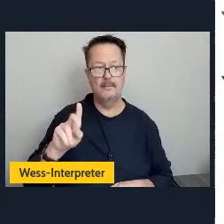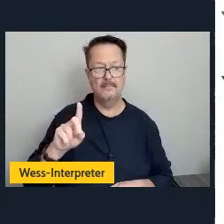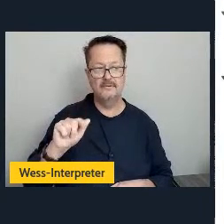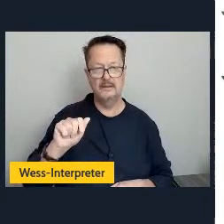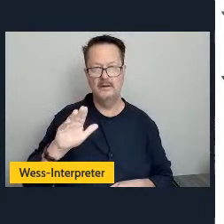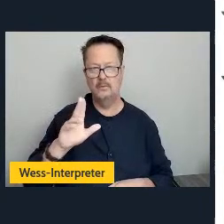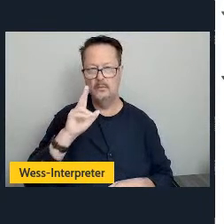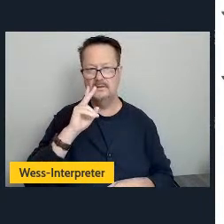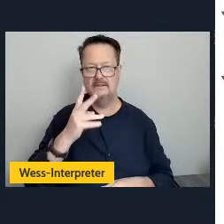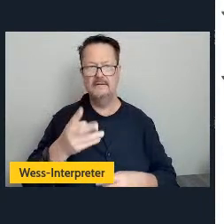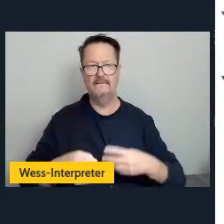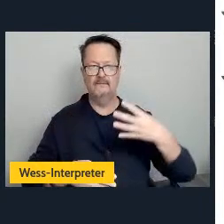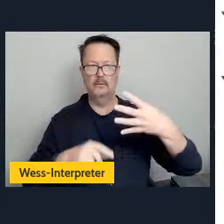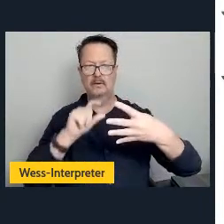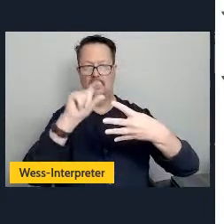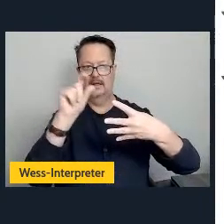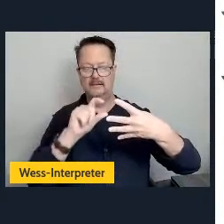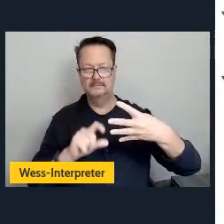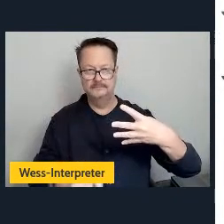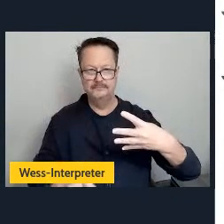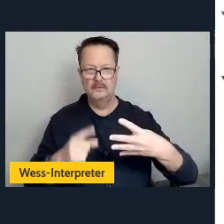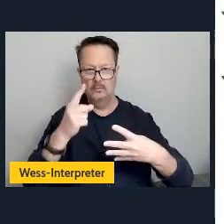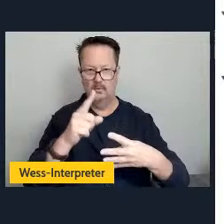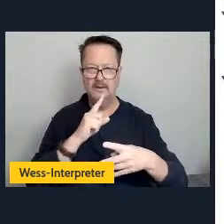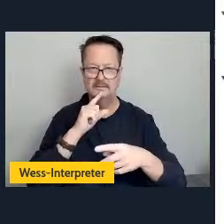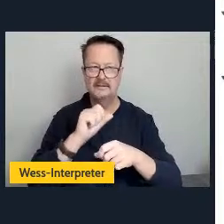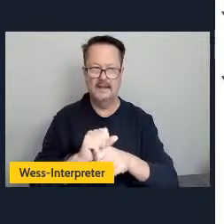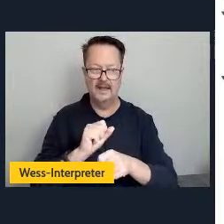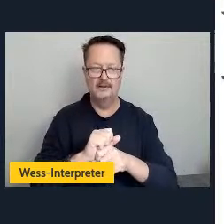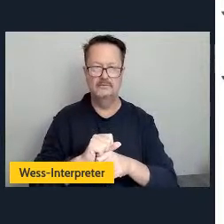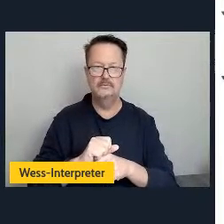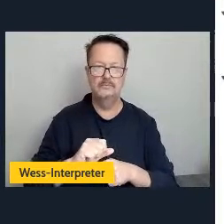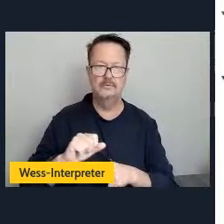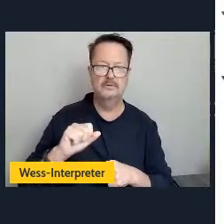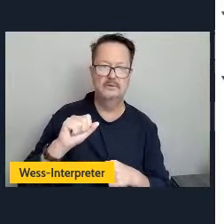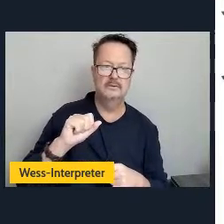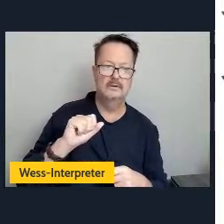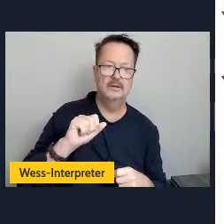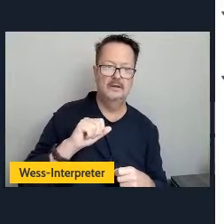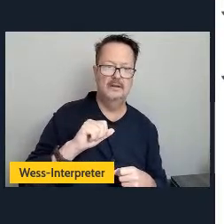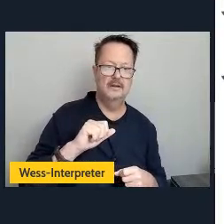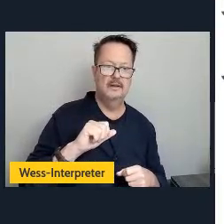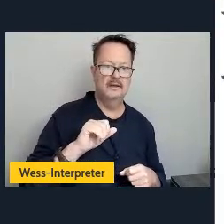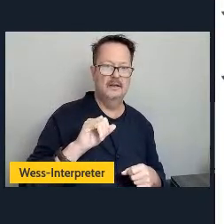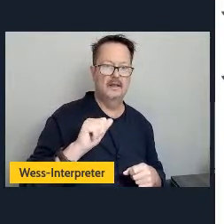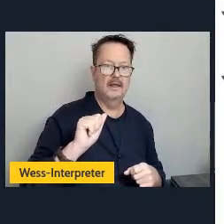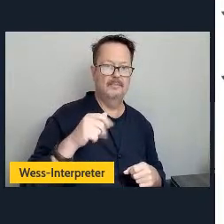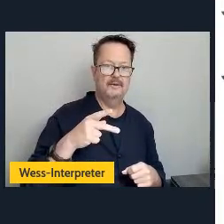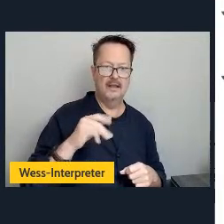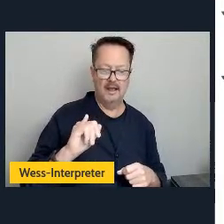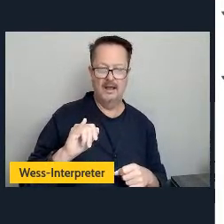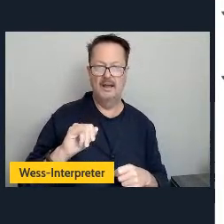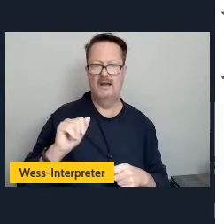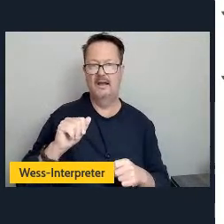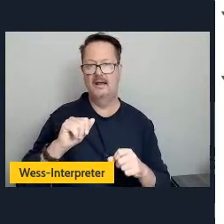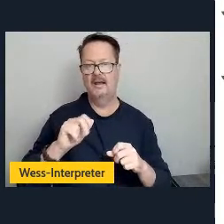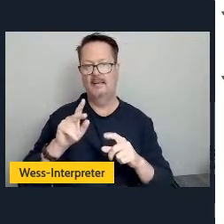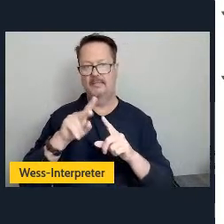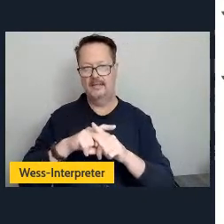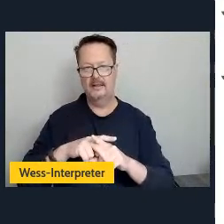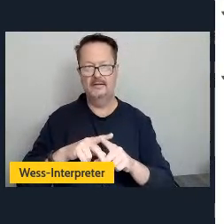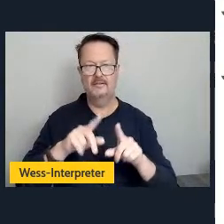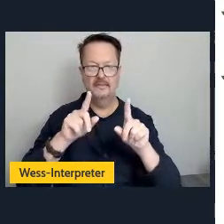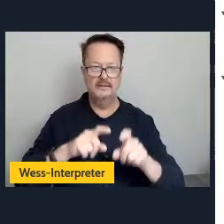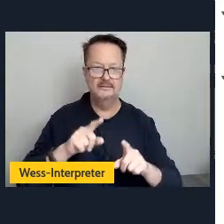see 4 lambdas. One is our actual API implementation, our test handler, which we provided. This one is just to